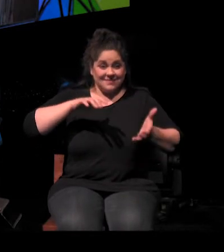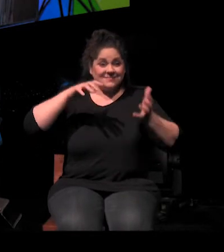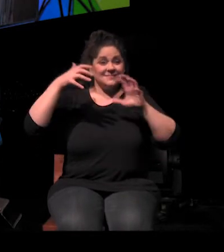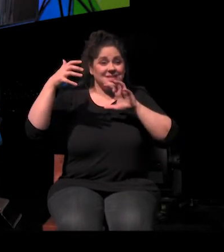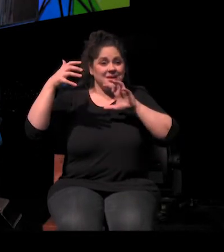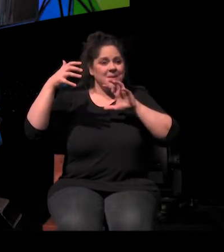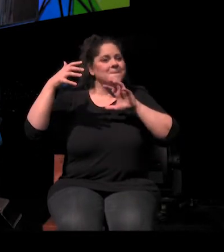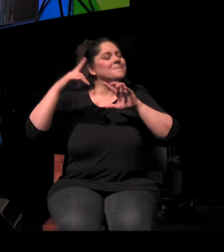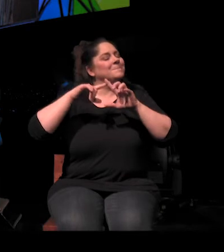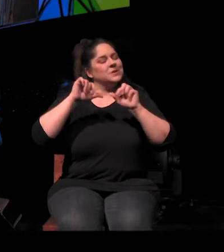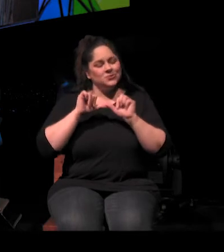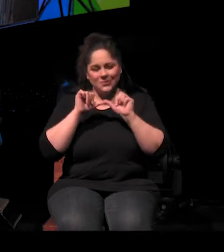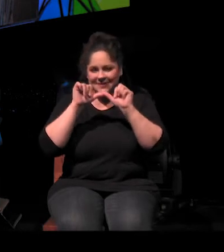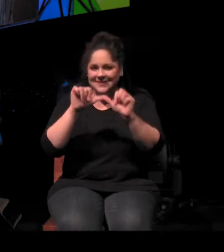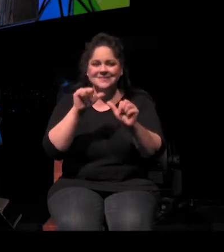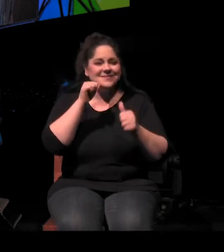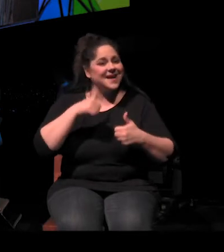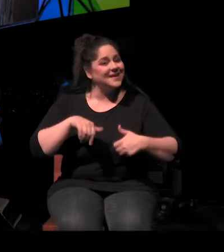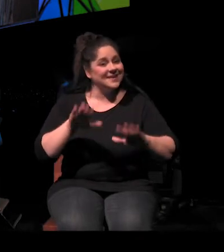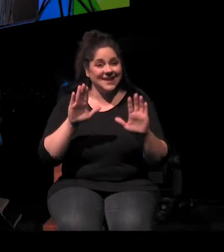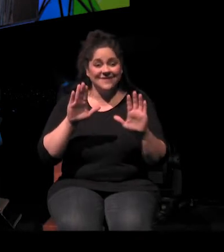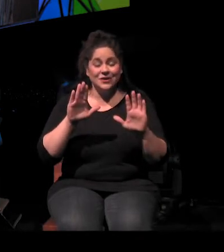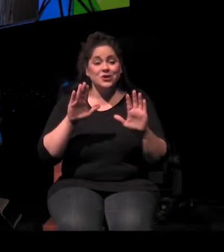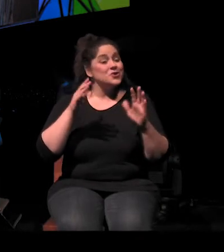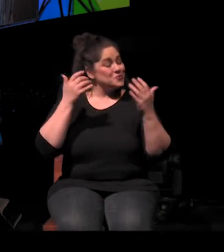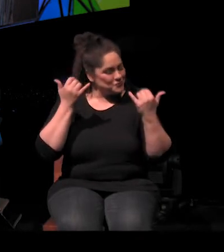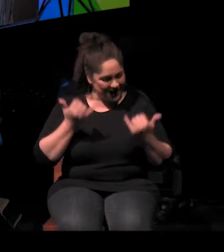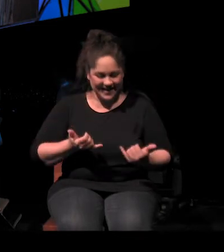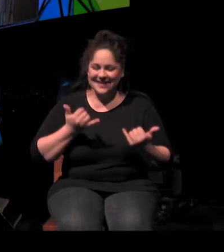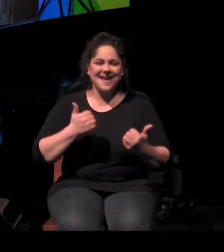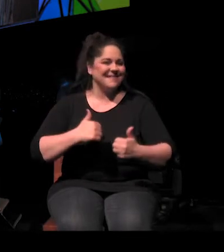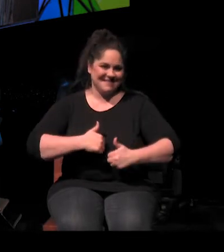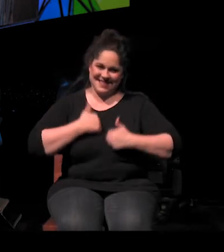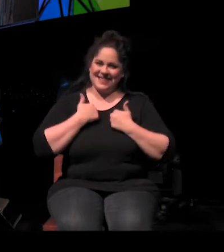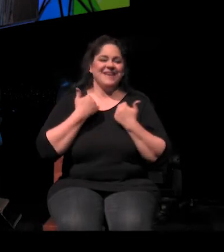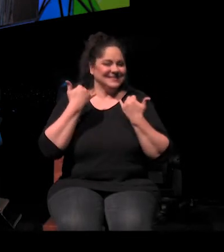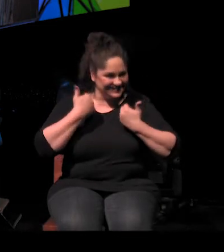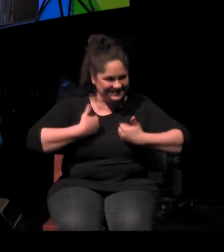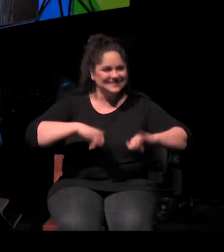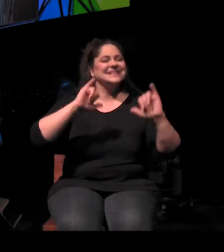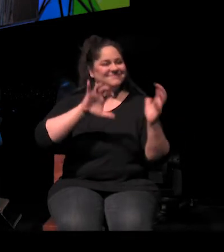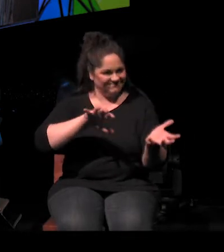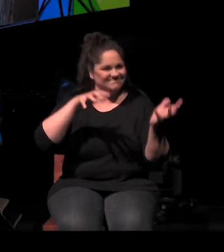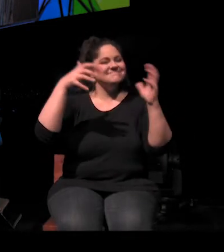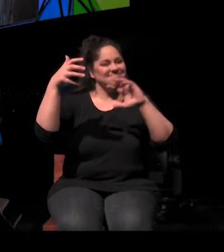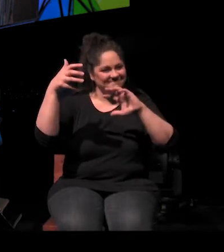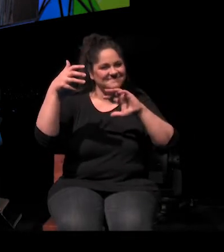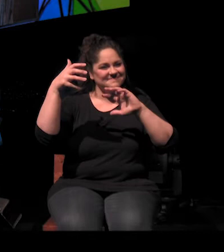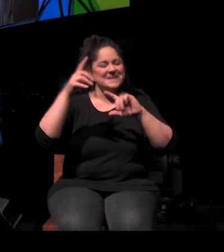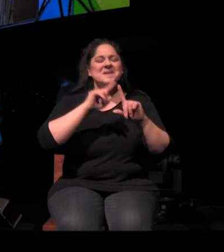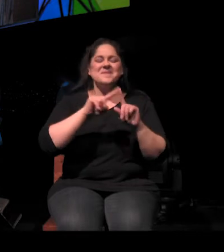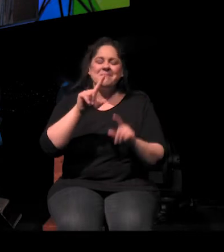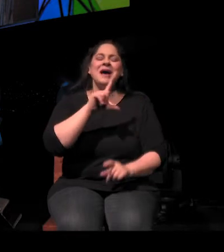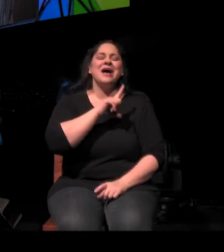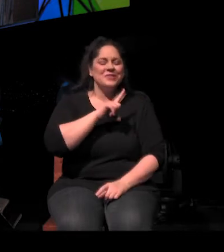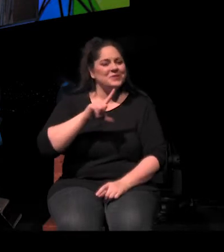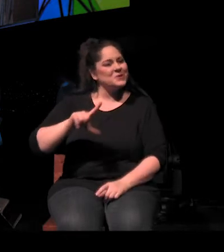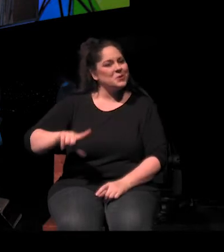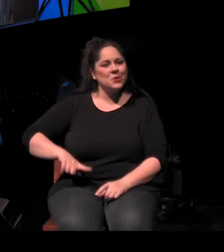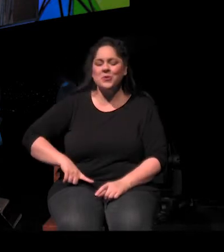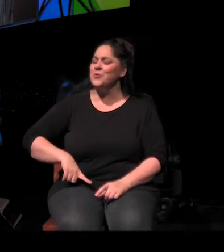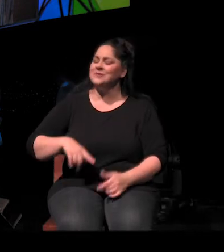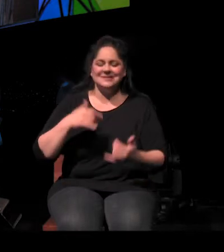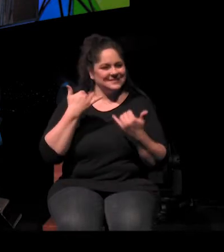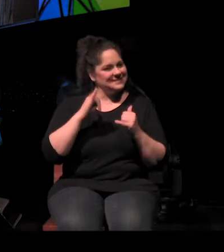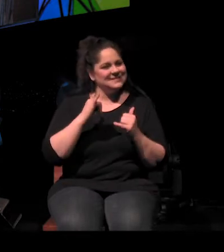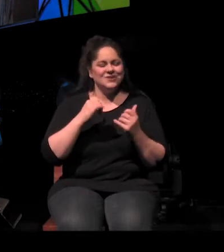even today, as I'm sitting here speaking, like, it's still raining. It's still stormy. But I really felt like the Lord was like,